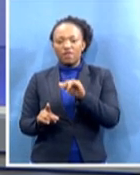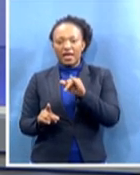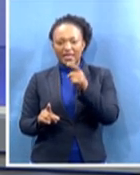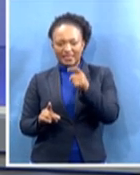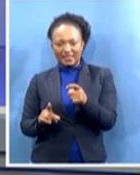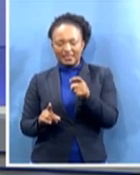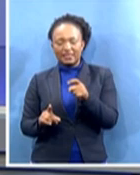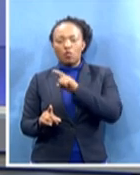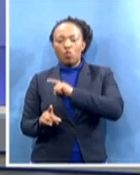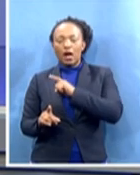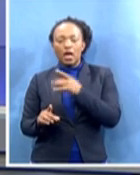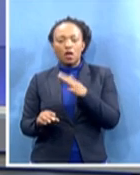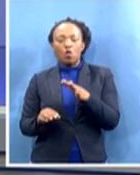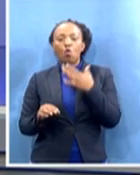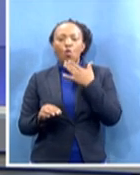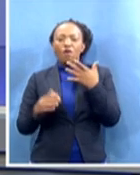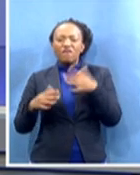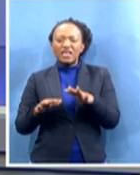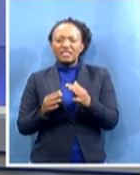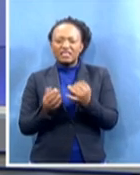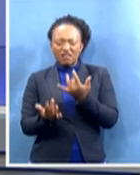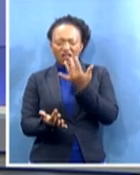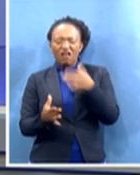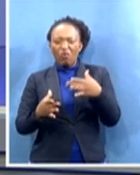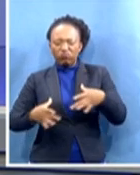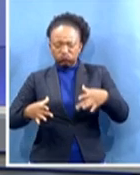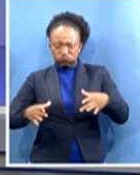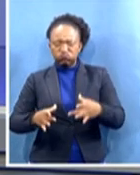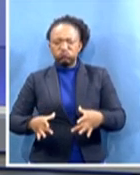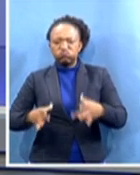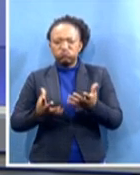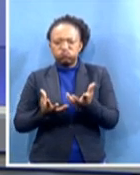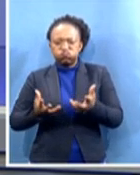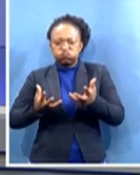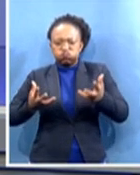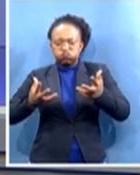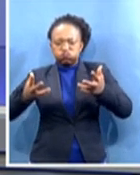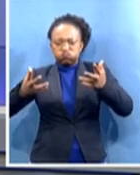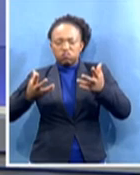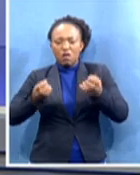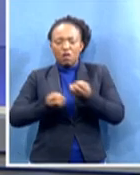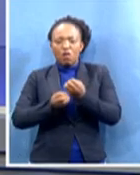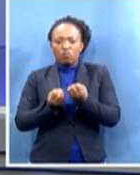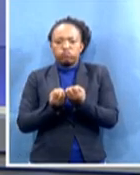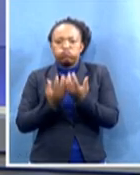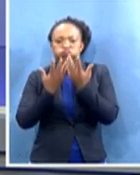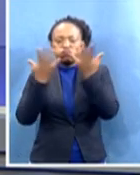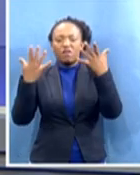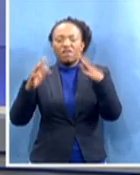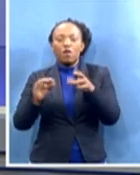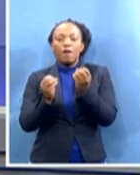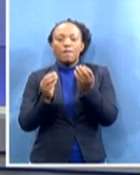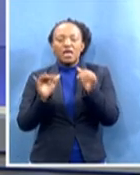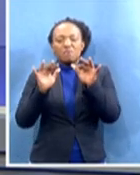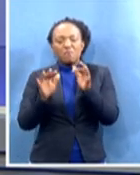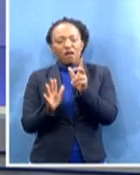town of Goma, where at least 15 people are believed to have been killed when Mount Nyiragongo erupted on Saturday night.